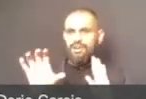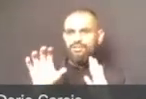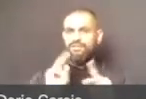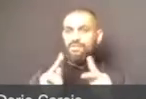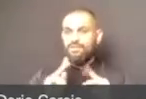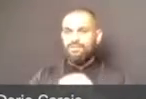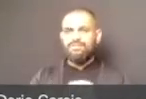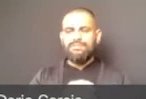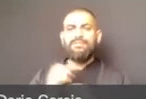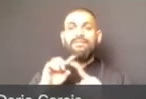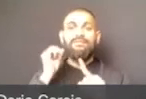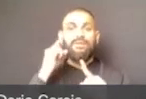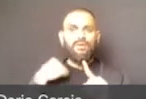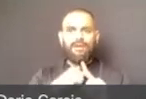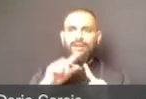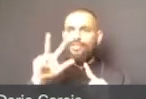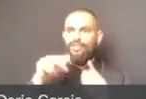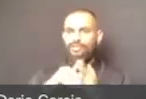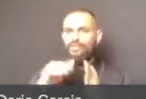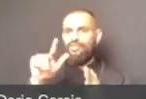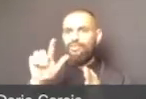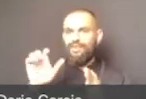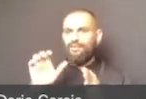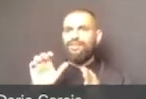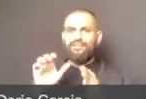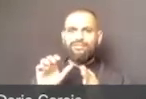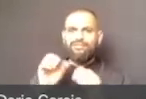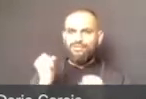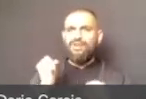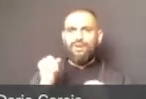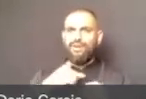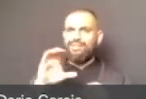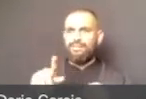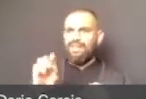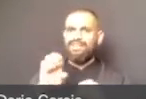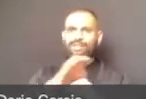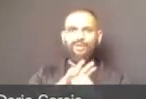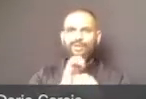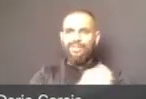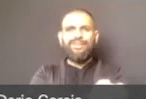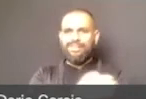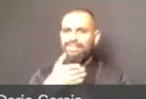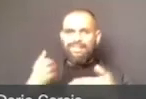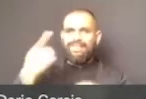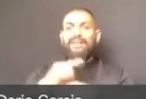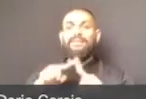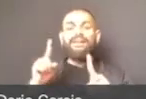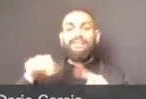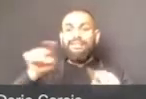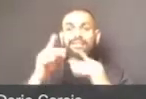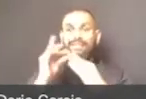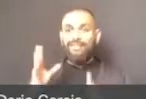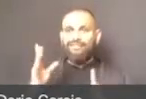we're 3,100 strong that wear the CPS Energy logo at the end of the day. But these leaders here, they